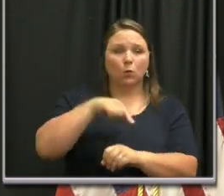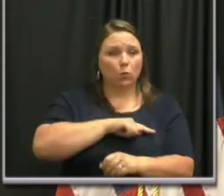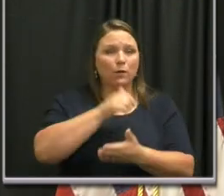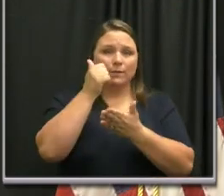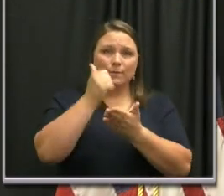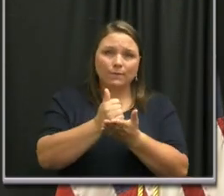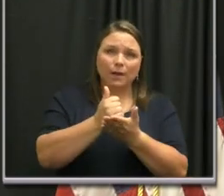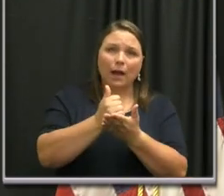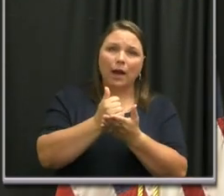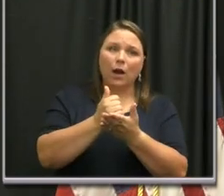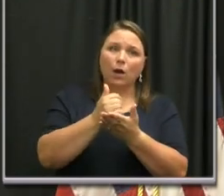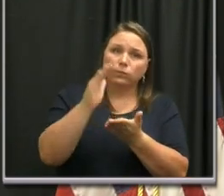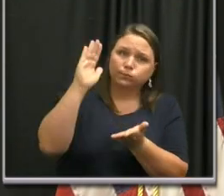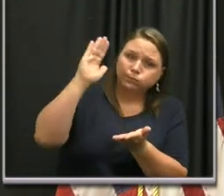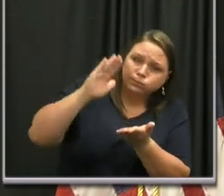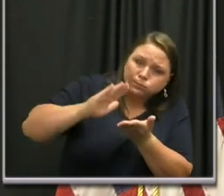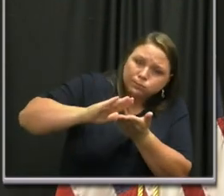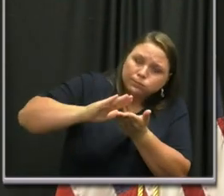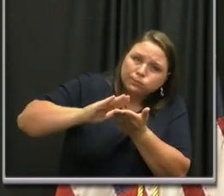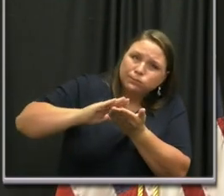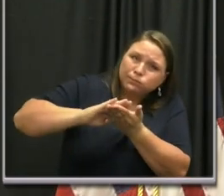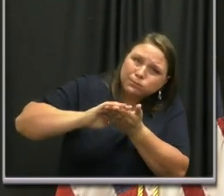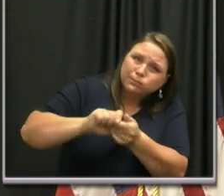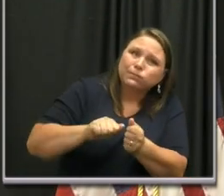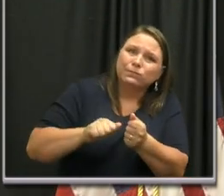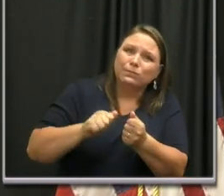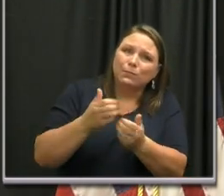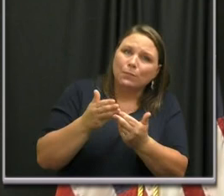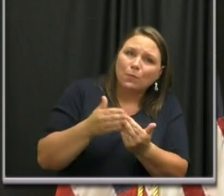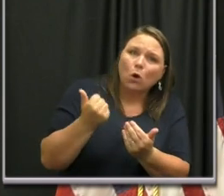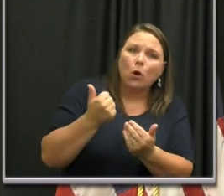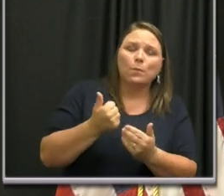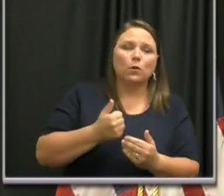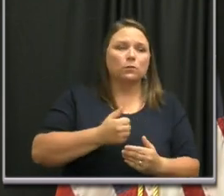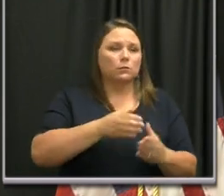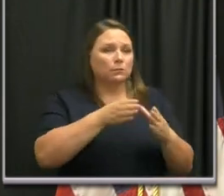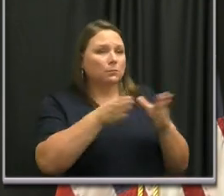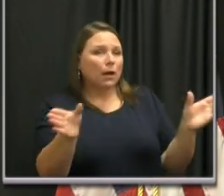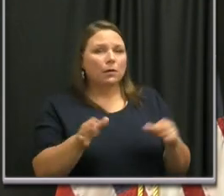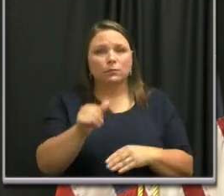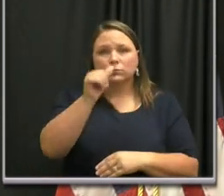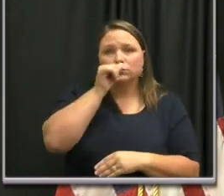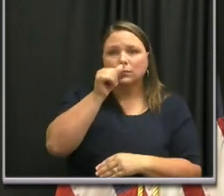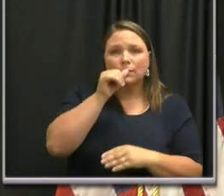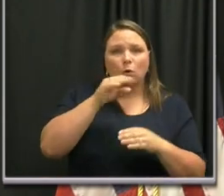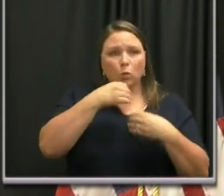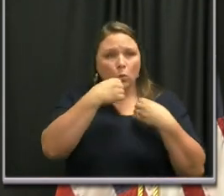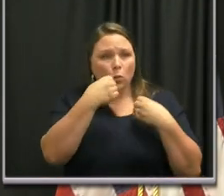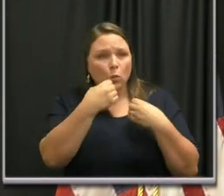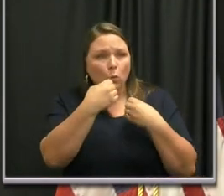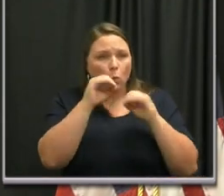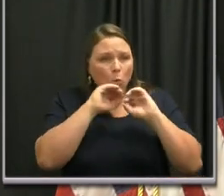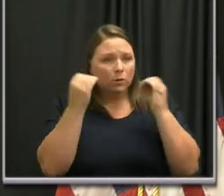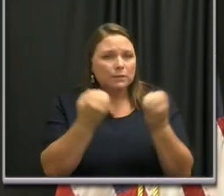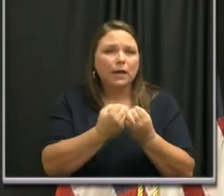curve. In fact, we smashed the curve. Public and private organizations have collaborated in a really wonderful